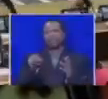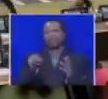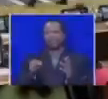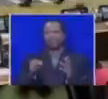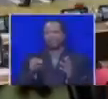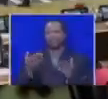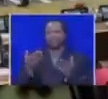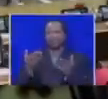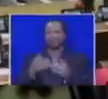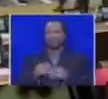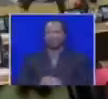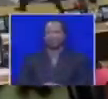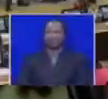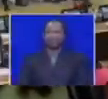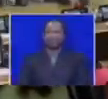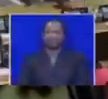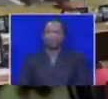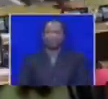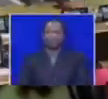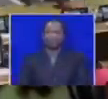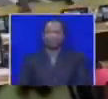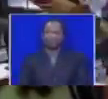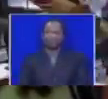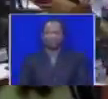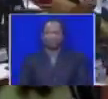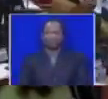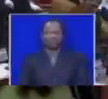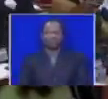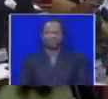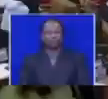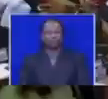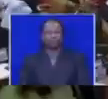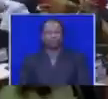Oh, my God. No.